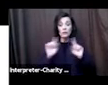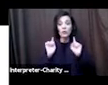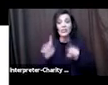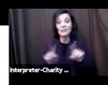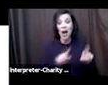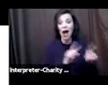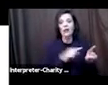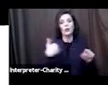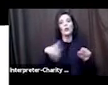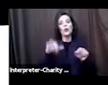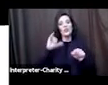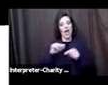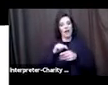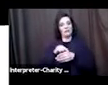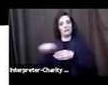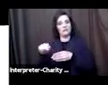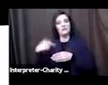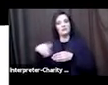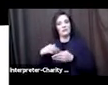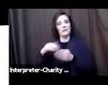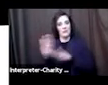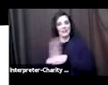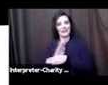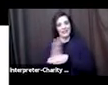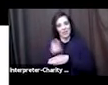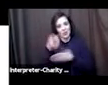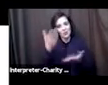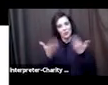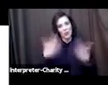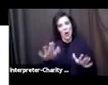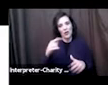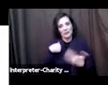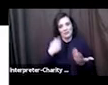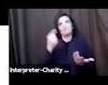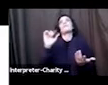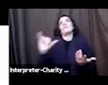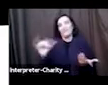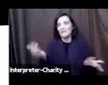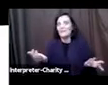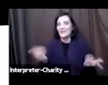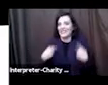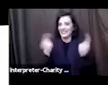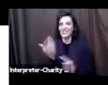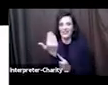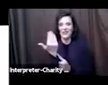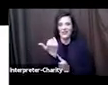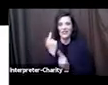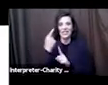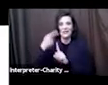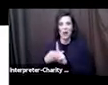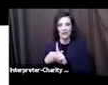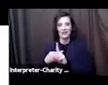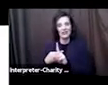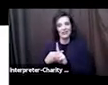busy in that area, as you can probably imagine, over the last 15 months.